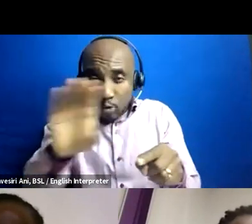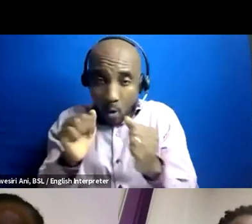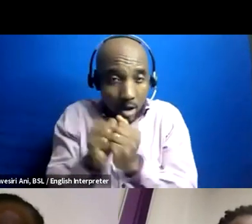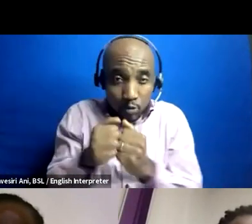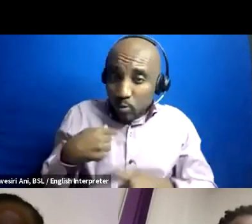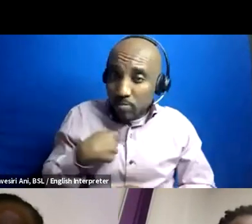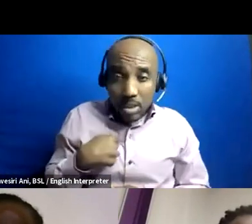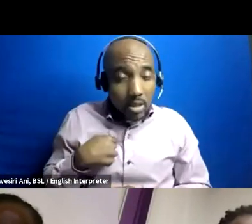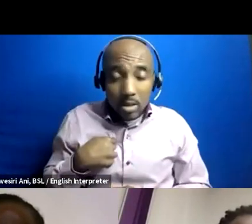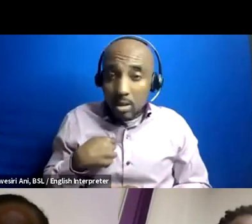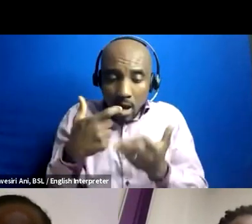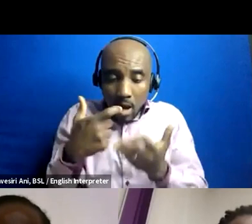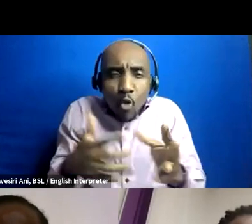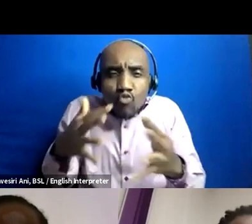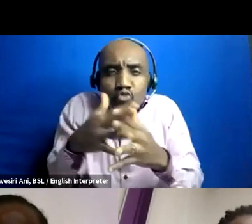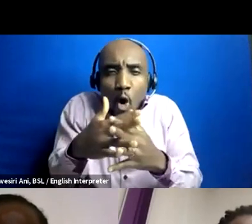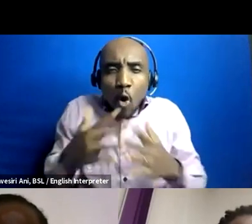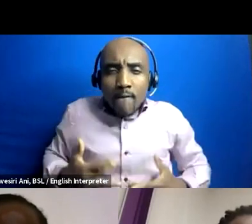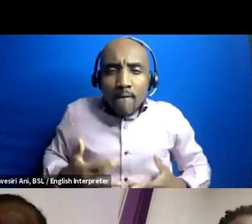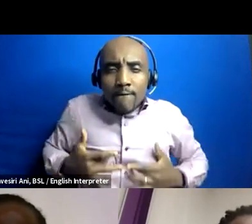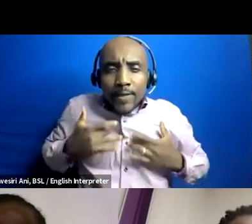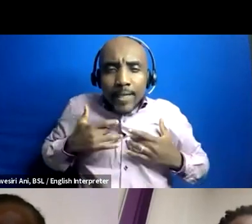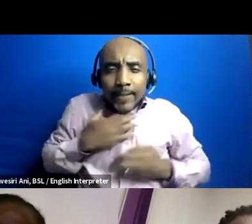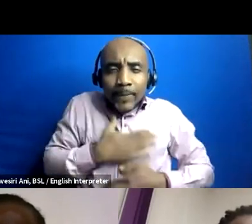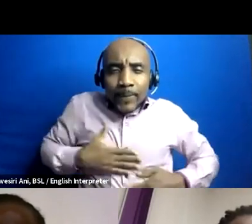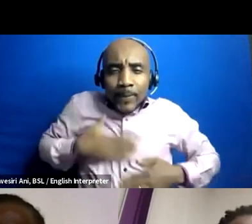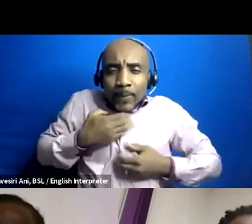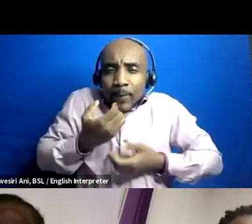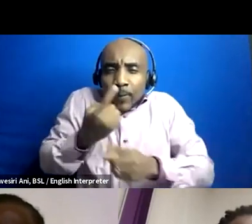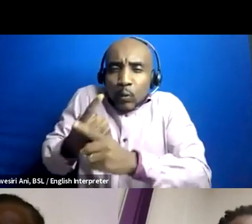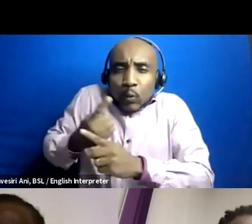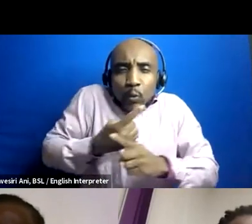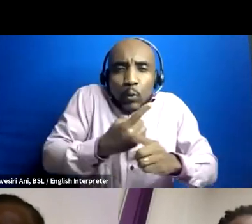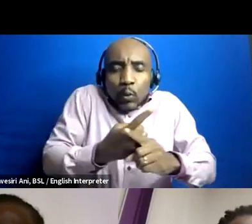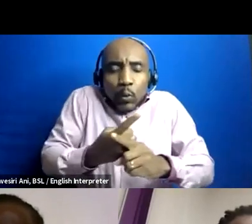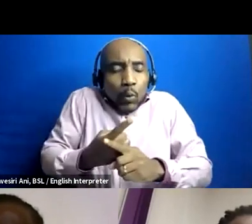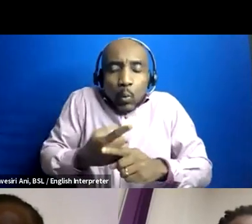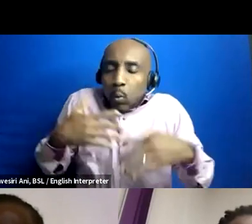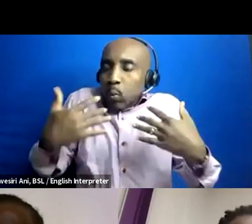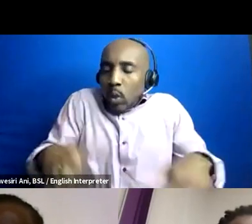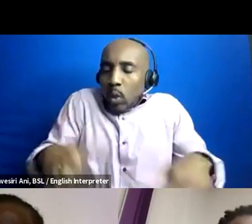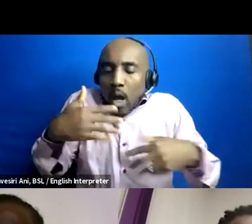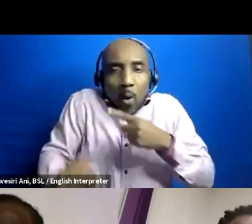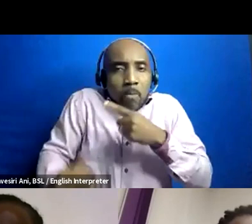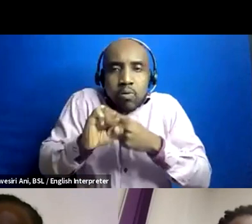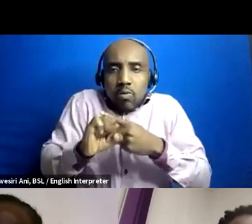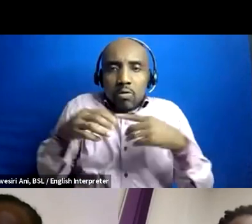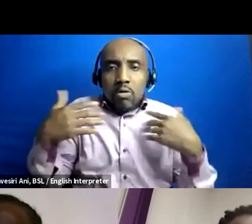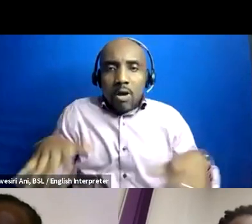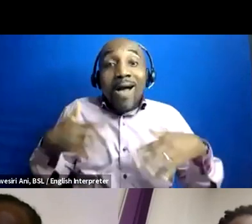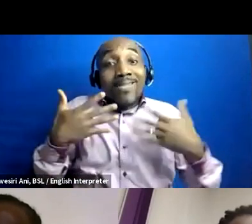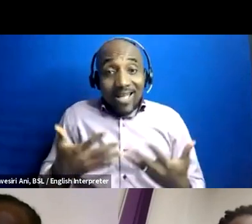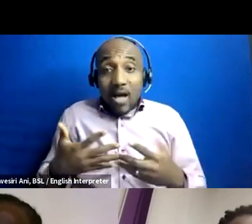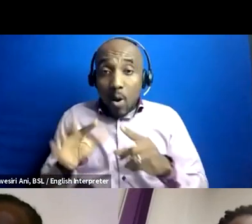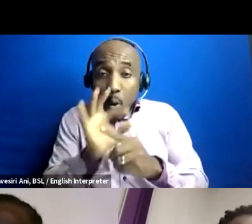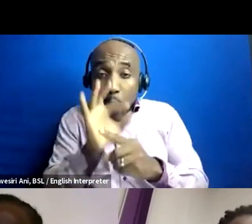it just so raw and touching, and wow, I'm really blown away. So I've now got some